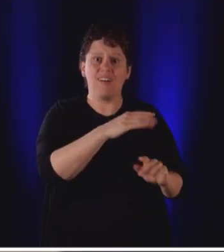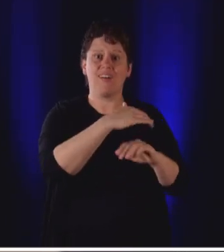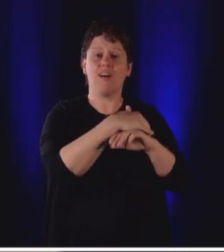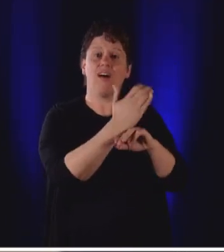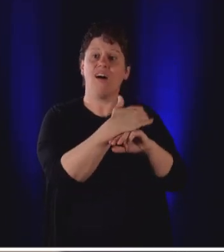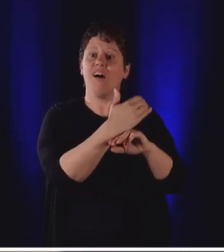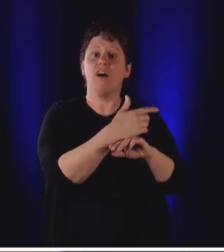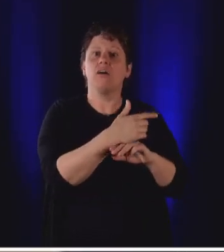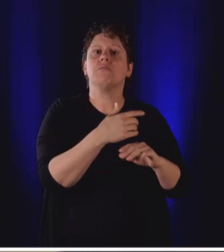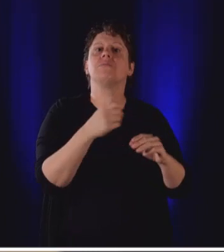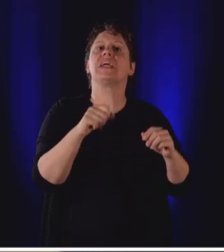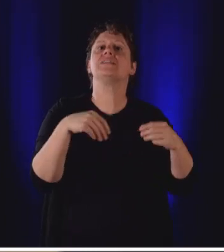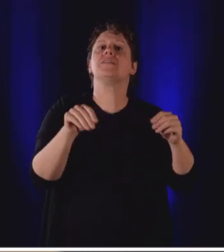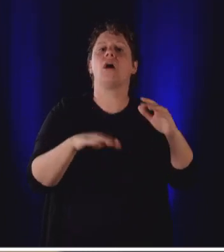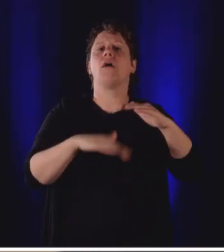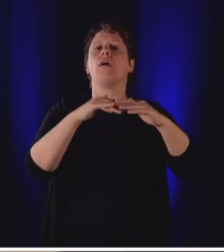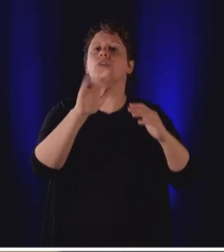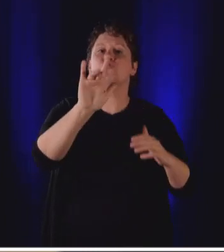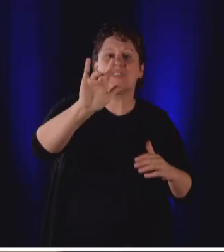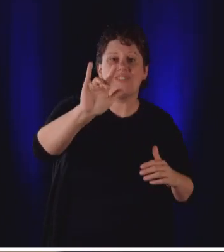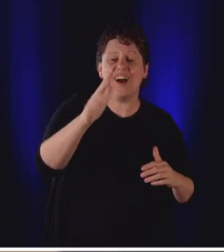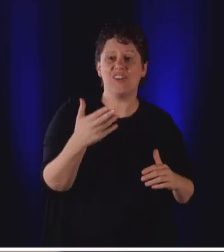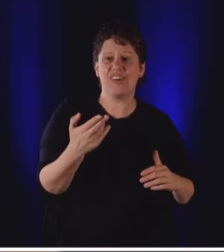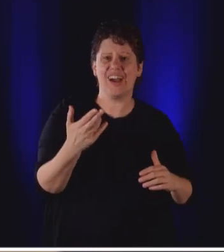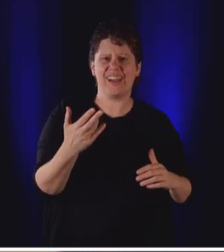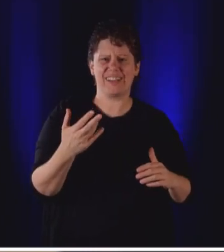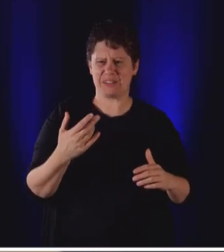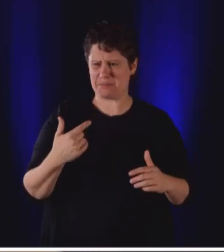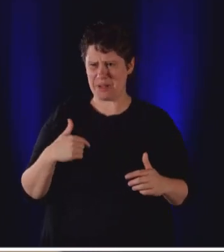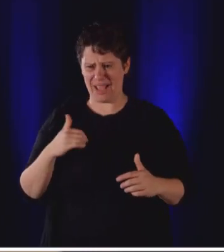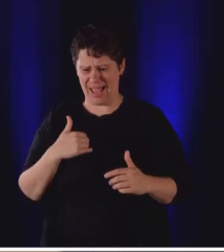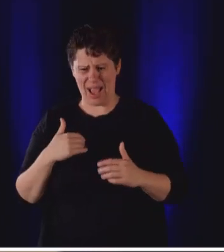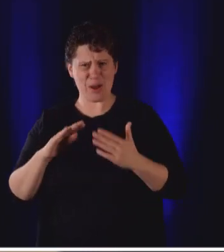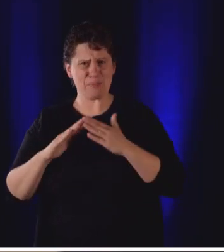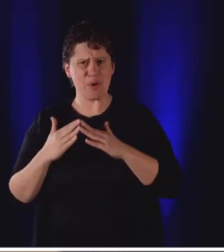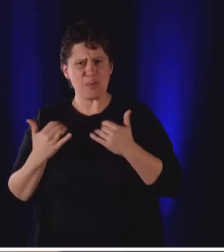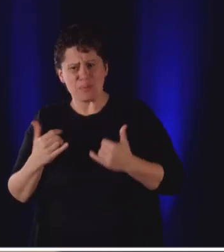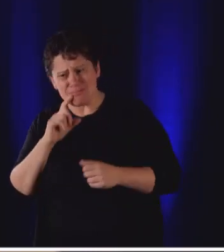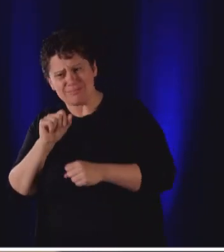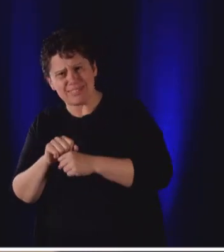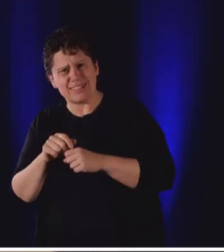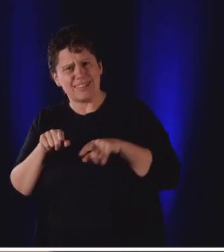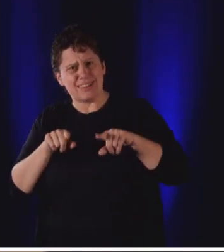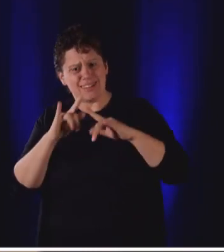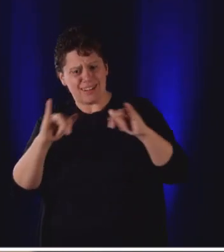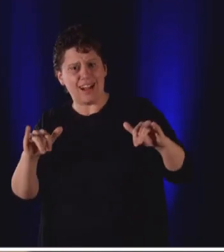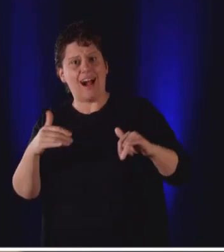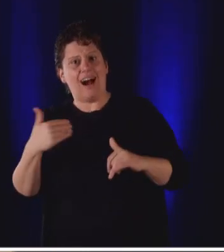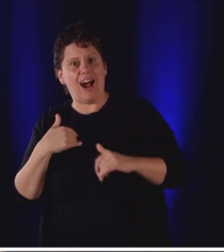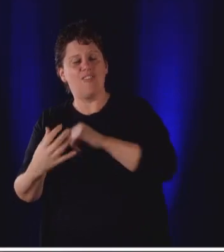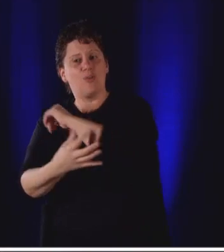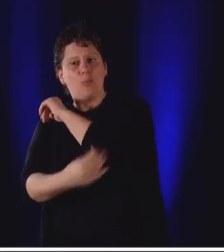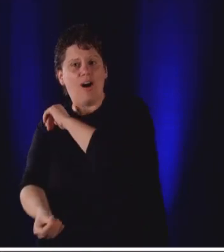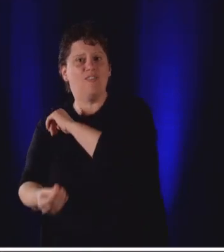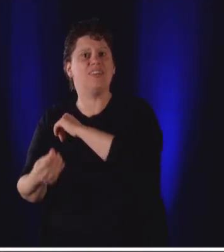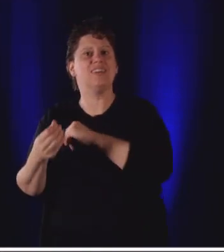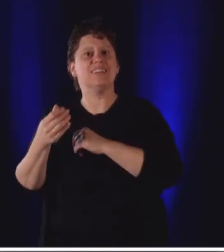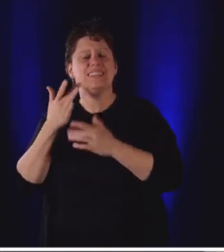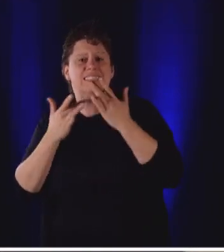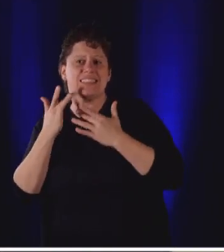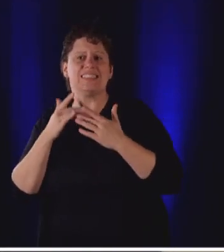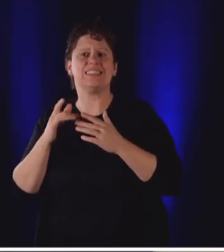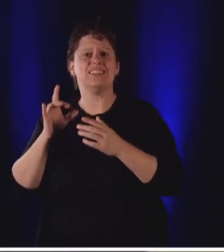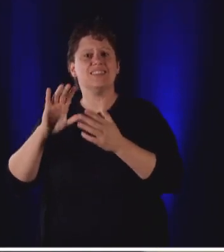25 guns in a community that was rigged with violence and poverty, without asking questions, without a background check, because the only time you had to go